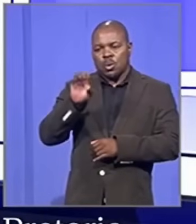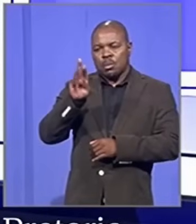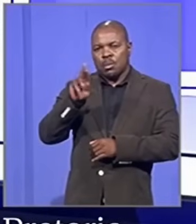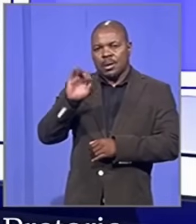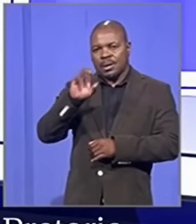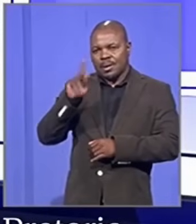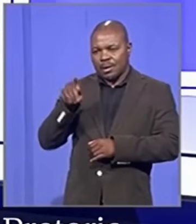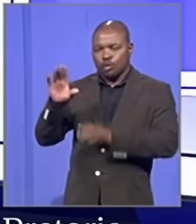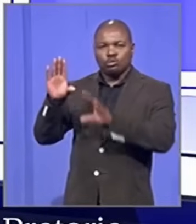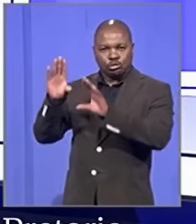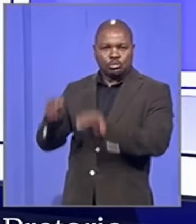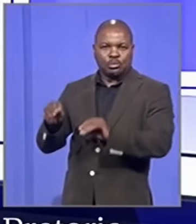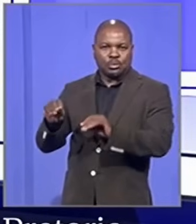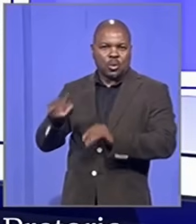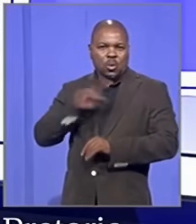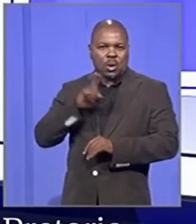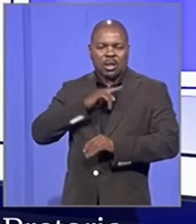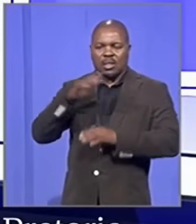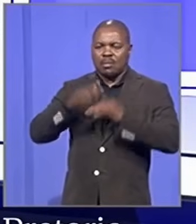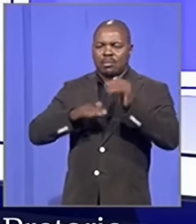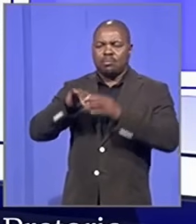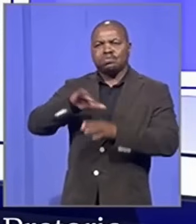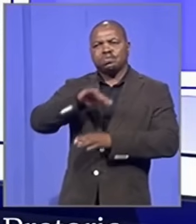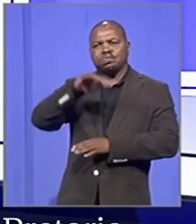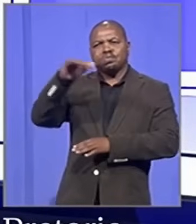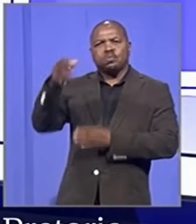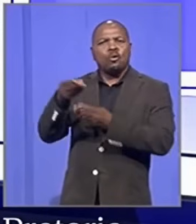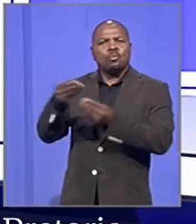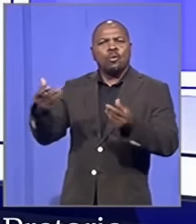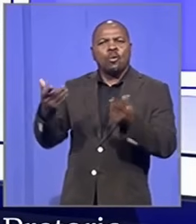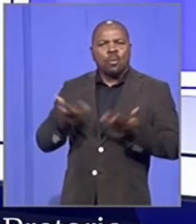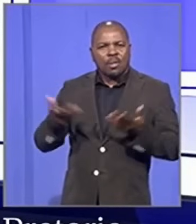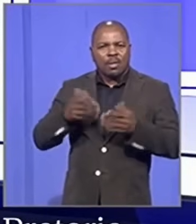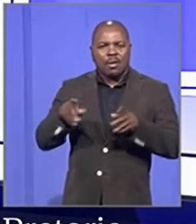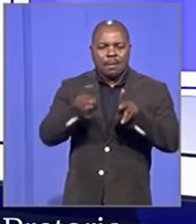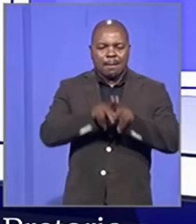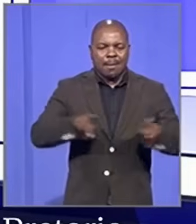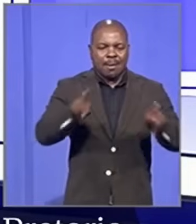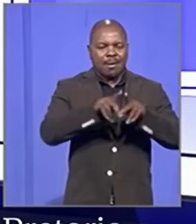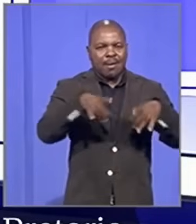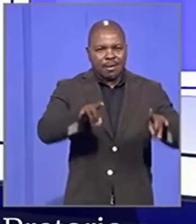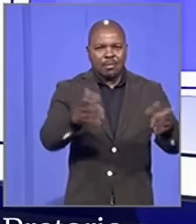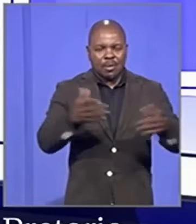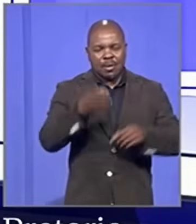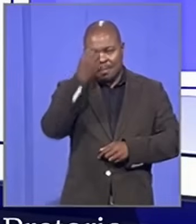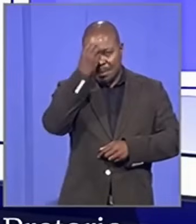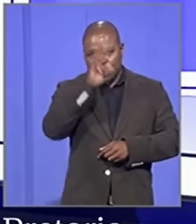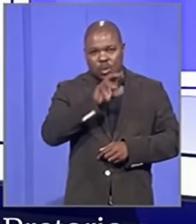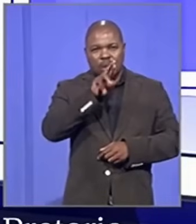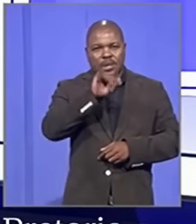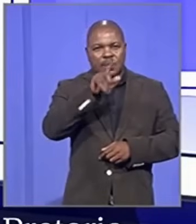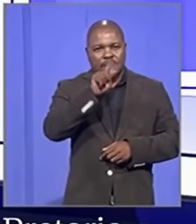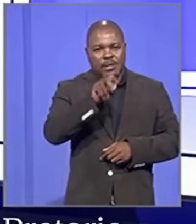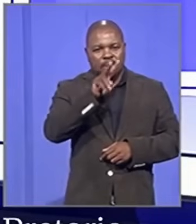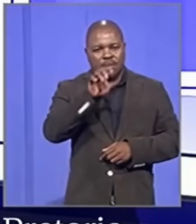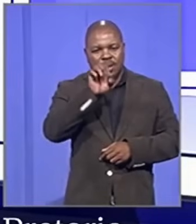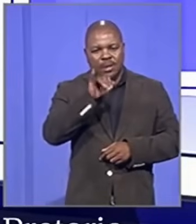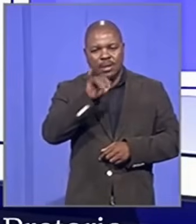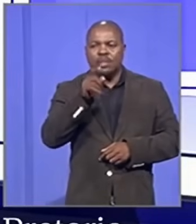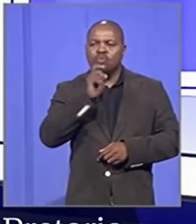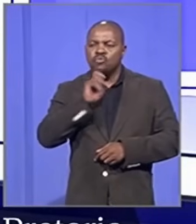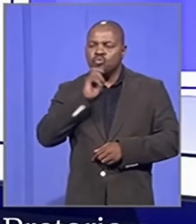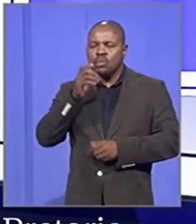aga totolo ya mabu ka tikologong ya bona kgauswi le lešoka la diphoofolo la Ridgevlei ka Pretoria ka go šomiša mabu go tšwa